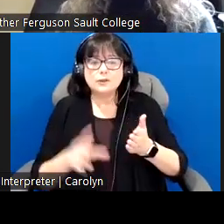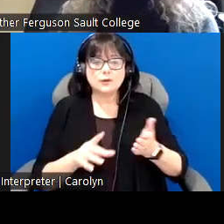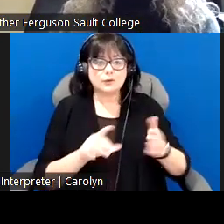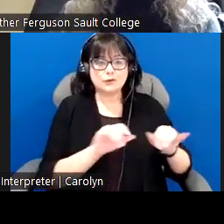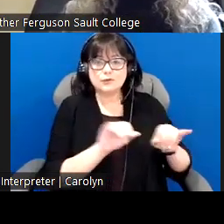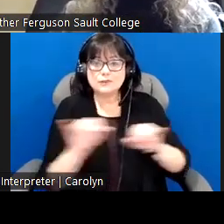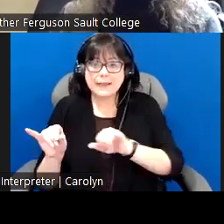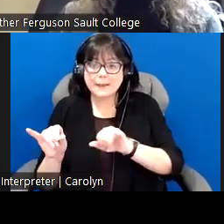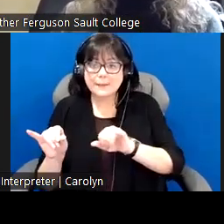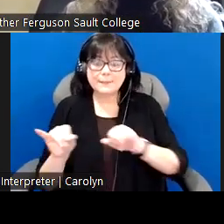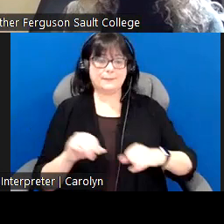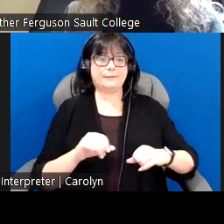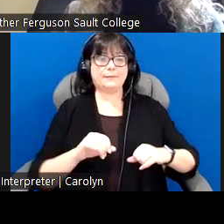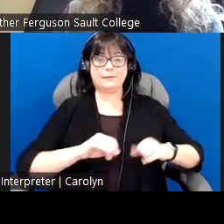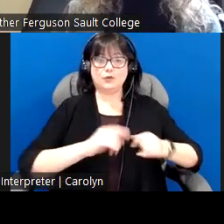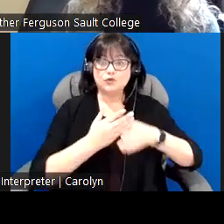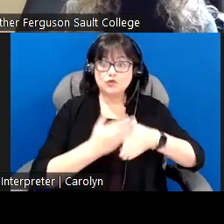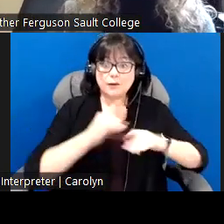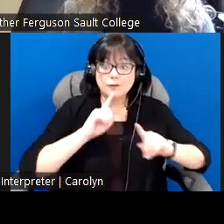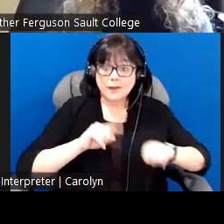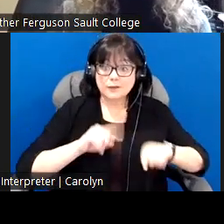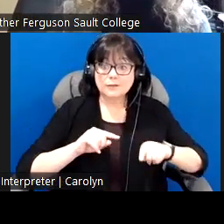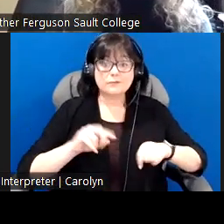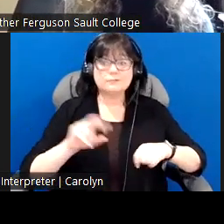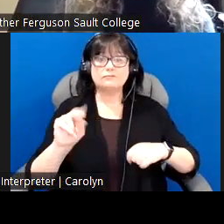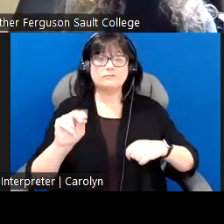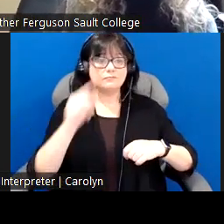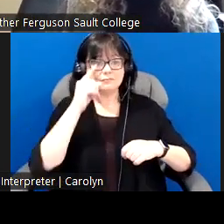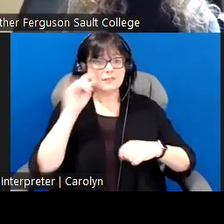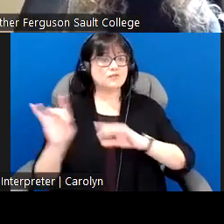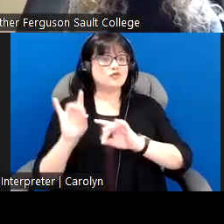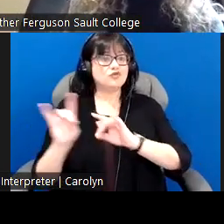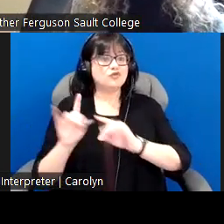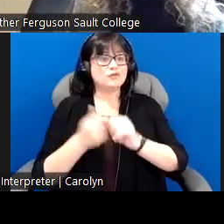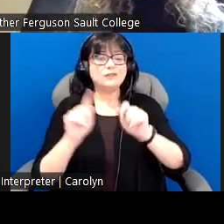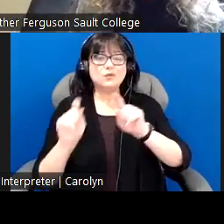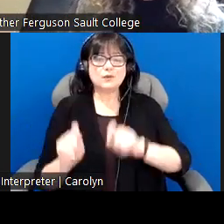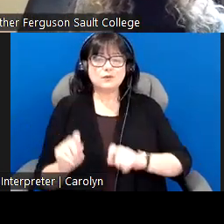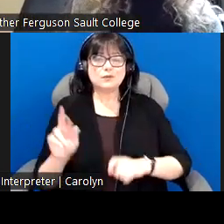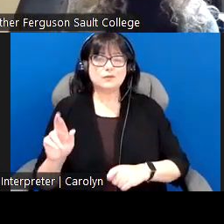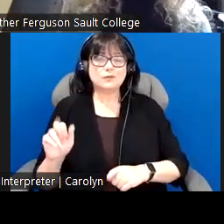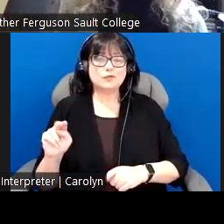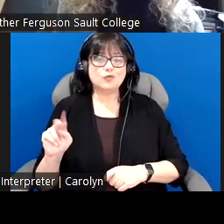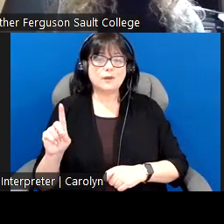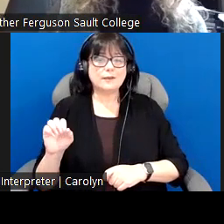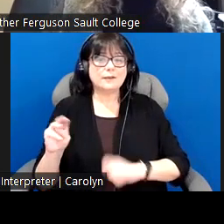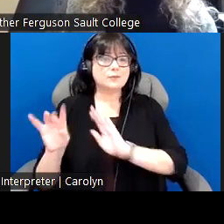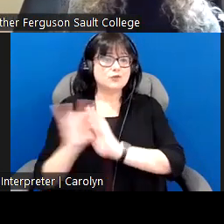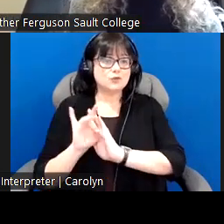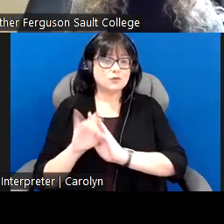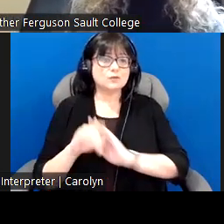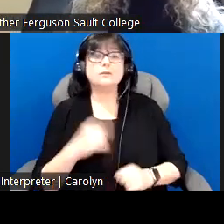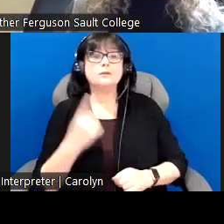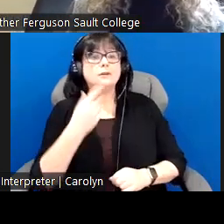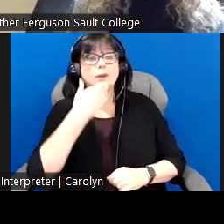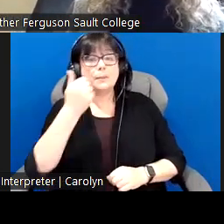questions with another test taker because each test is random. The best feature perhaps is the adaptive feature for